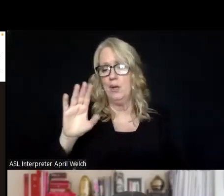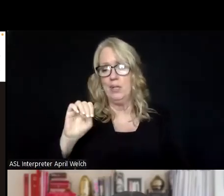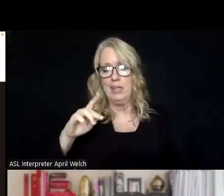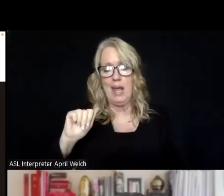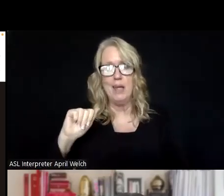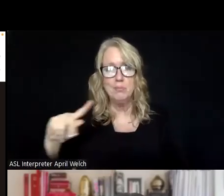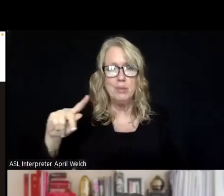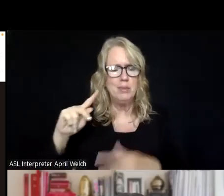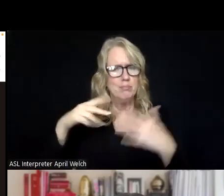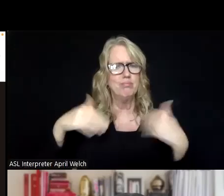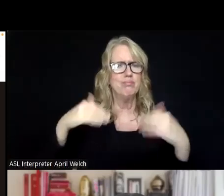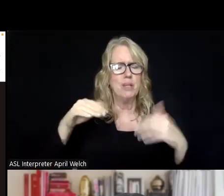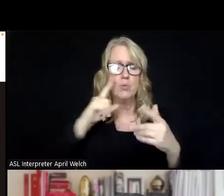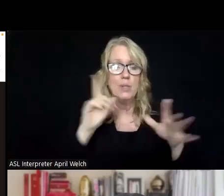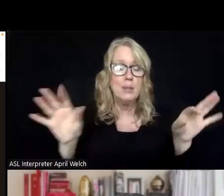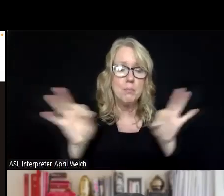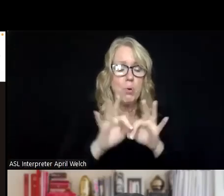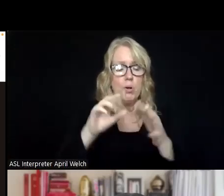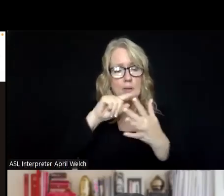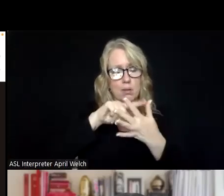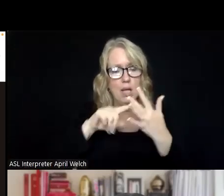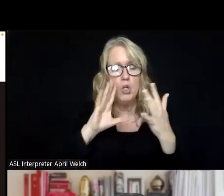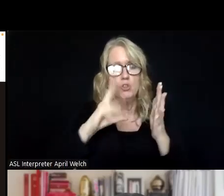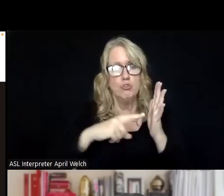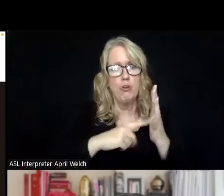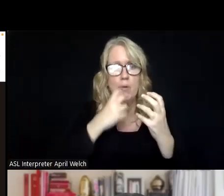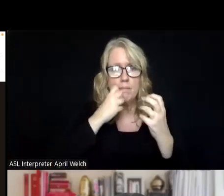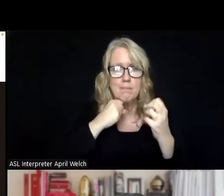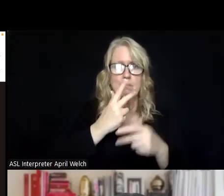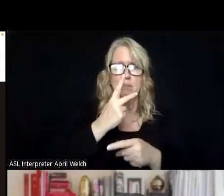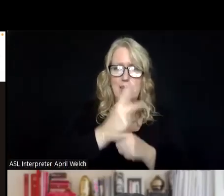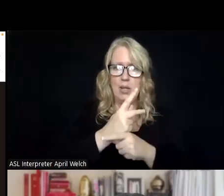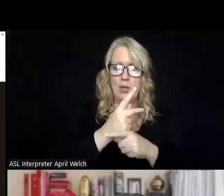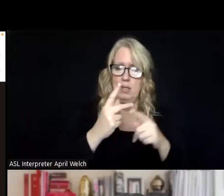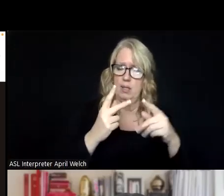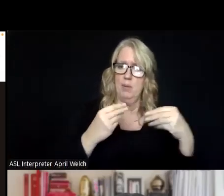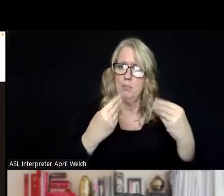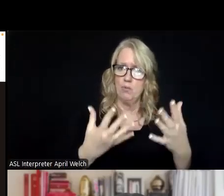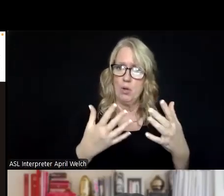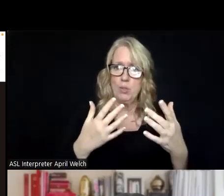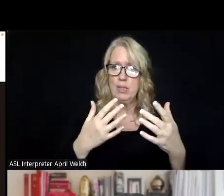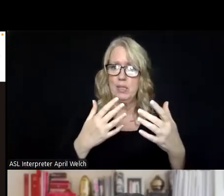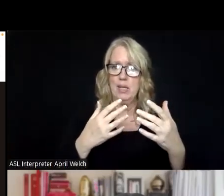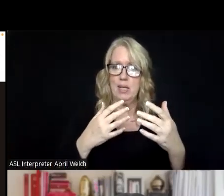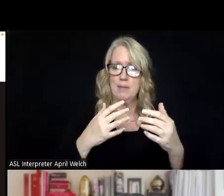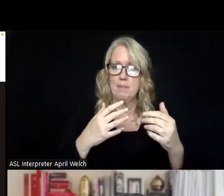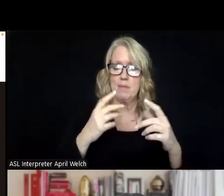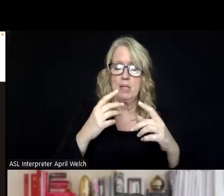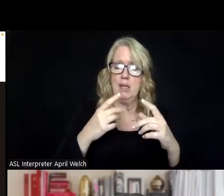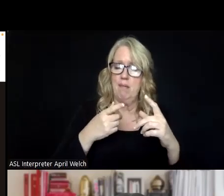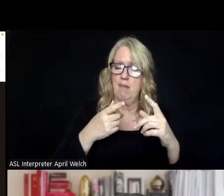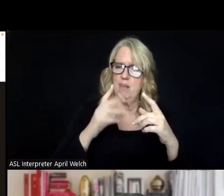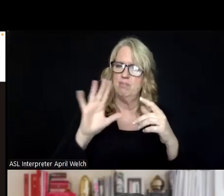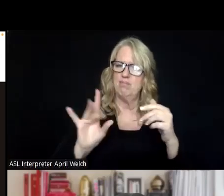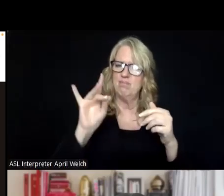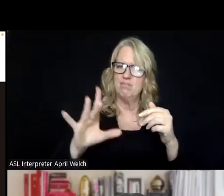and really, really important in terms of caring for our providers. And on that note,